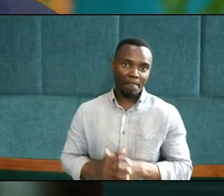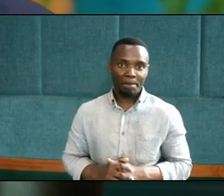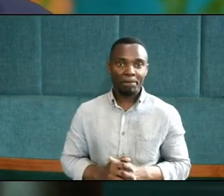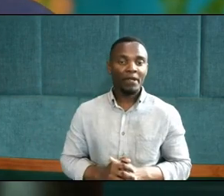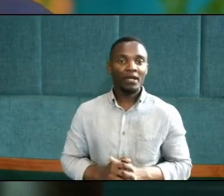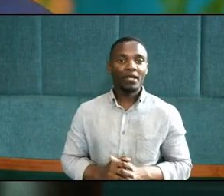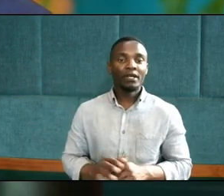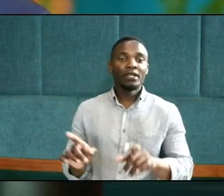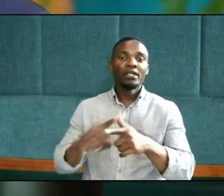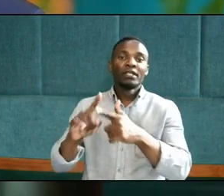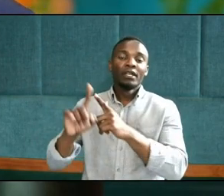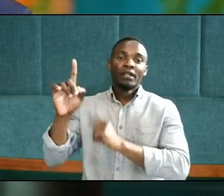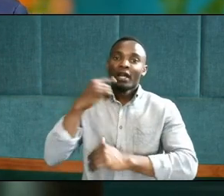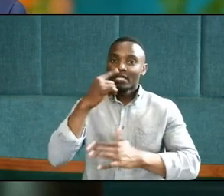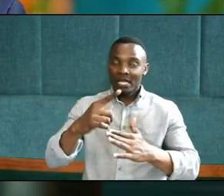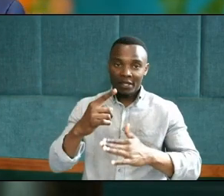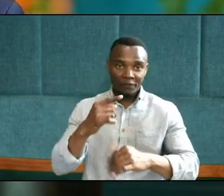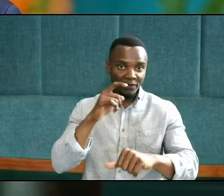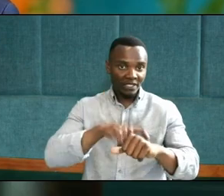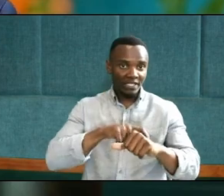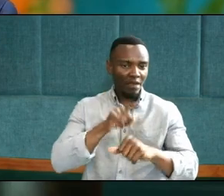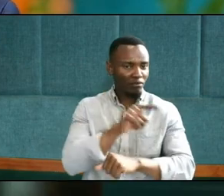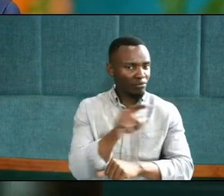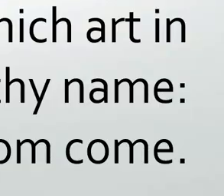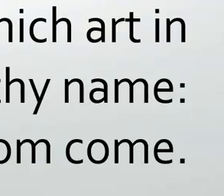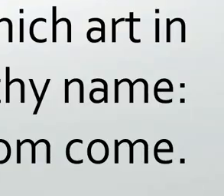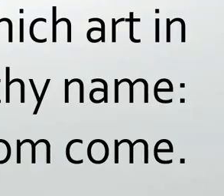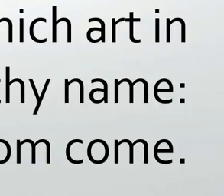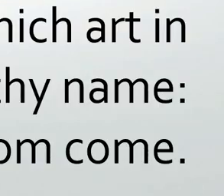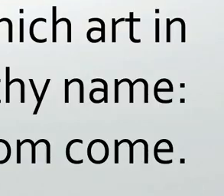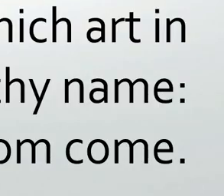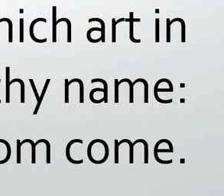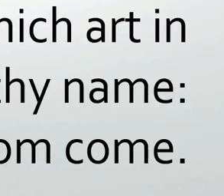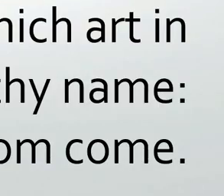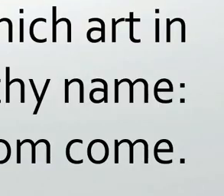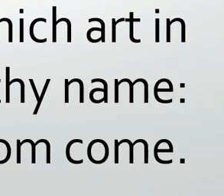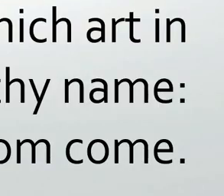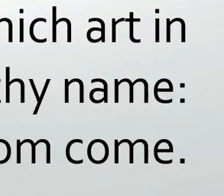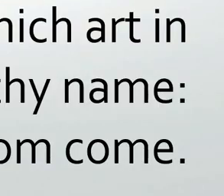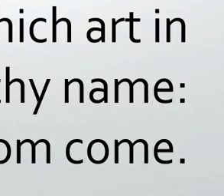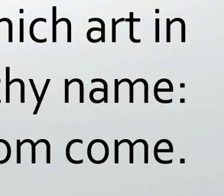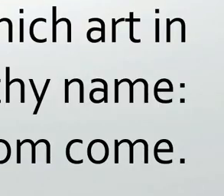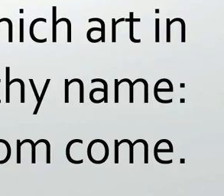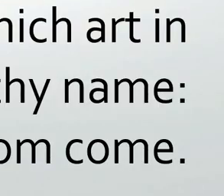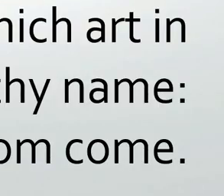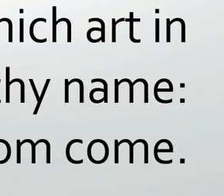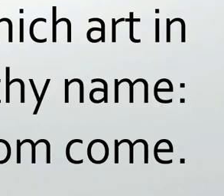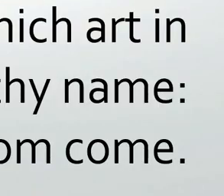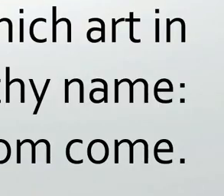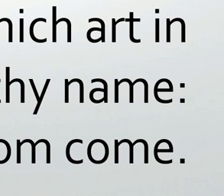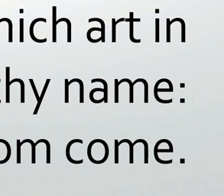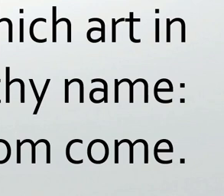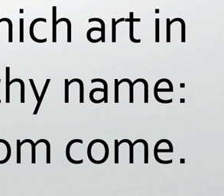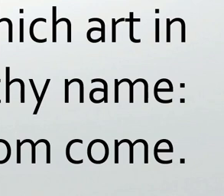And he said unto them, when you pray, say, our Father, which art in heaven, hallowed,